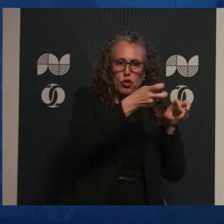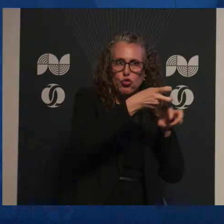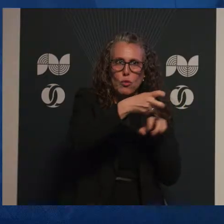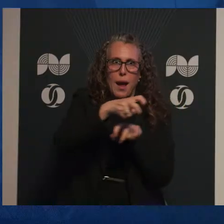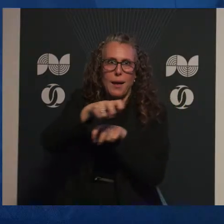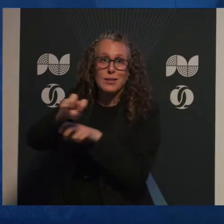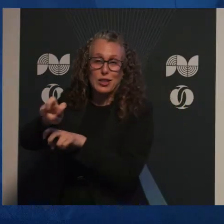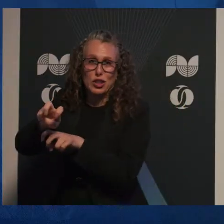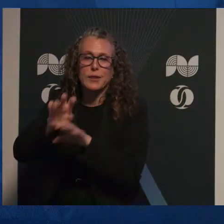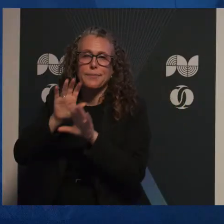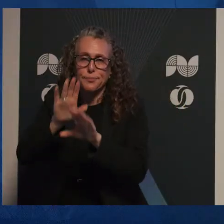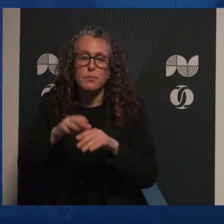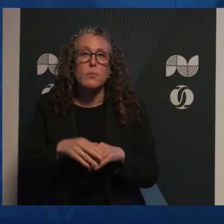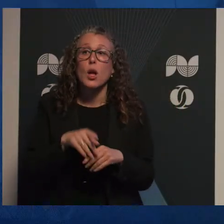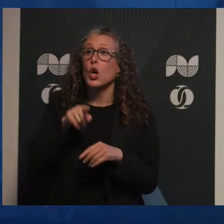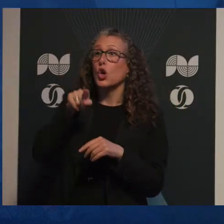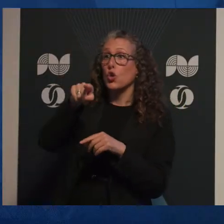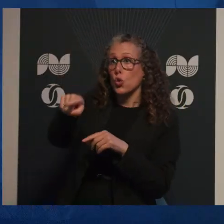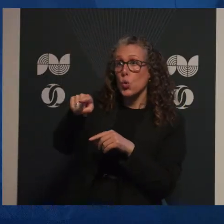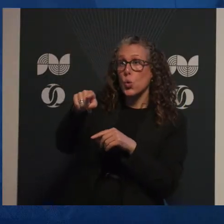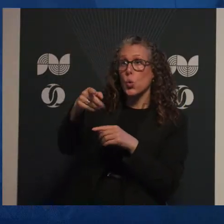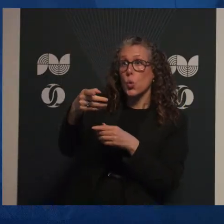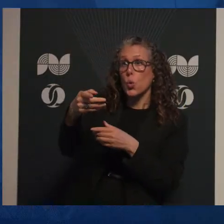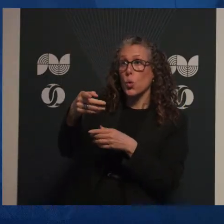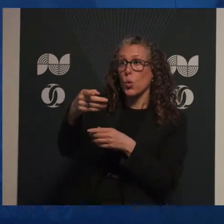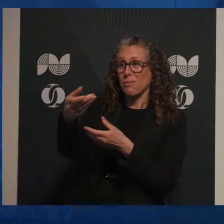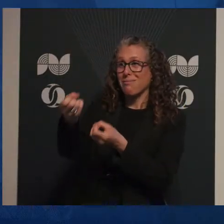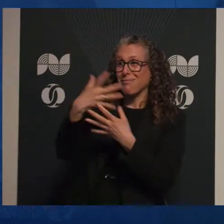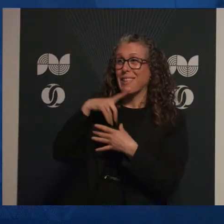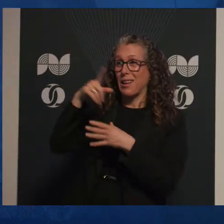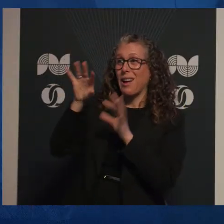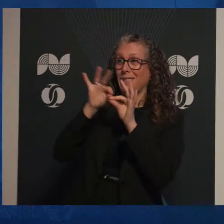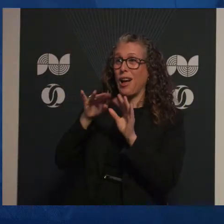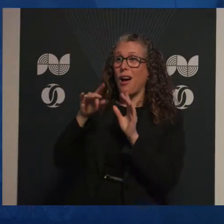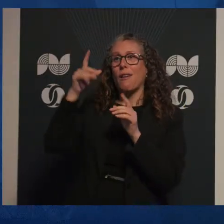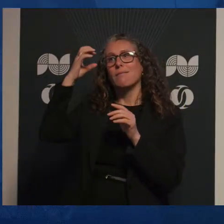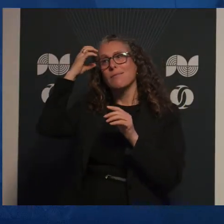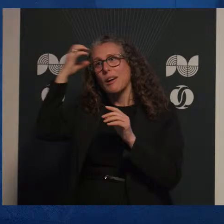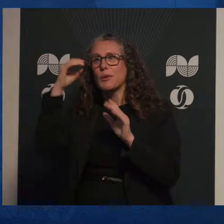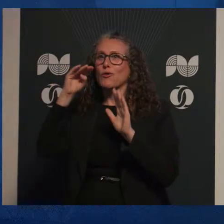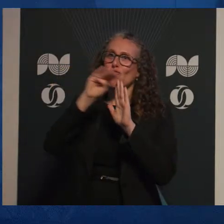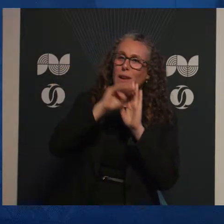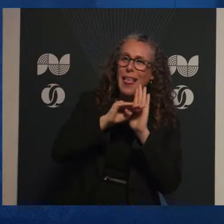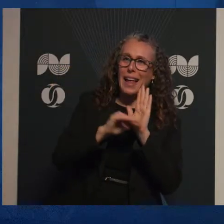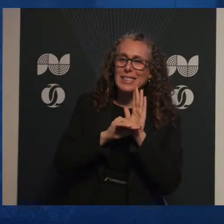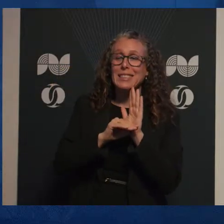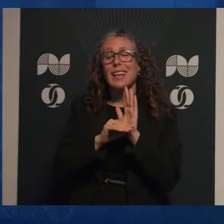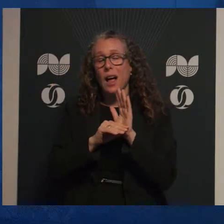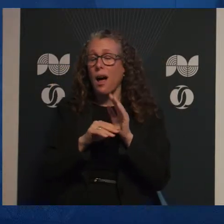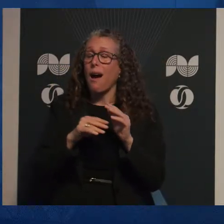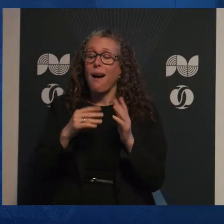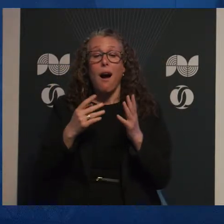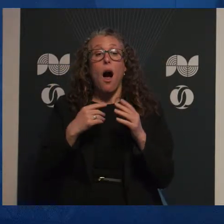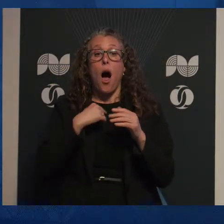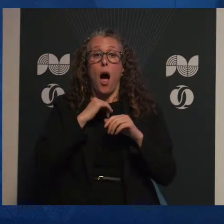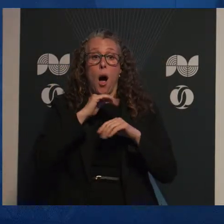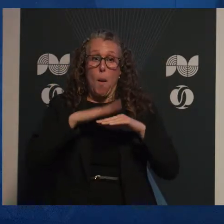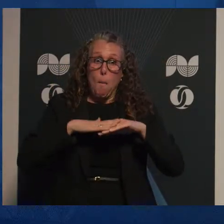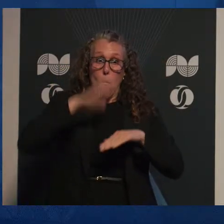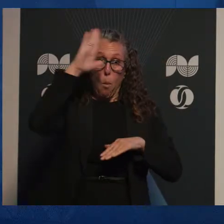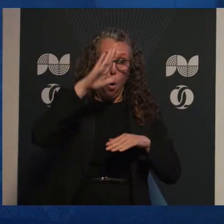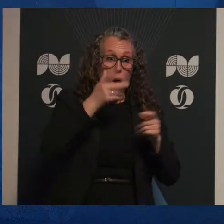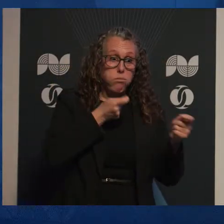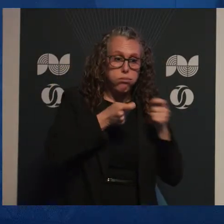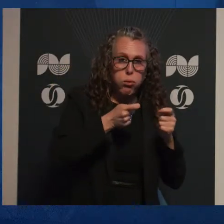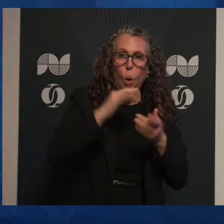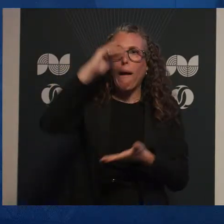about regulation, obviously there are challenges both in terms of deregulation and